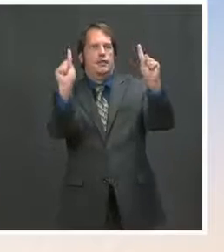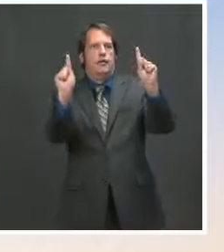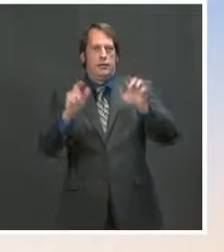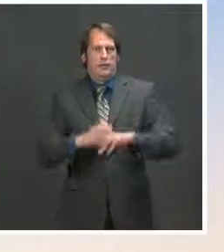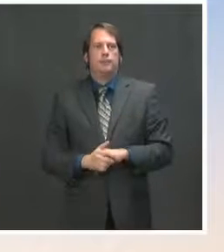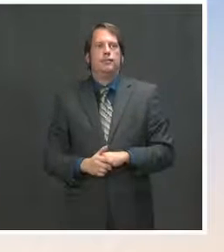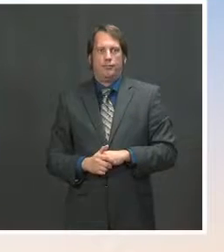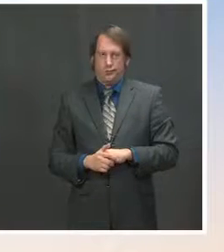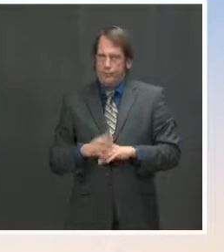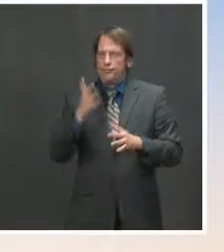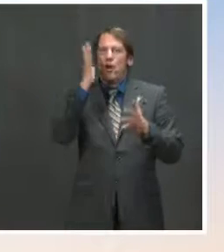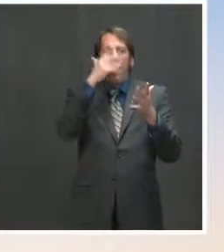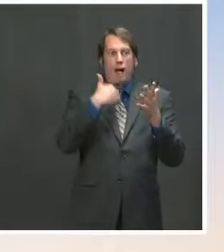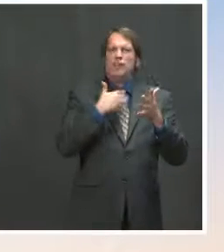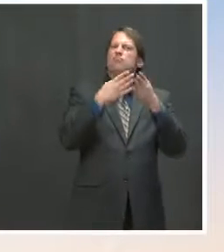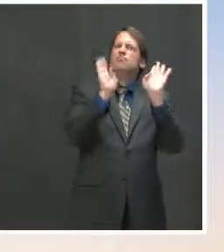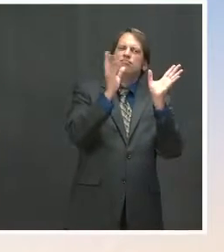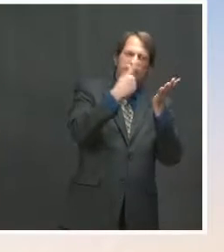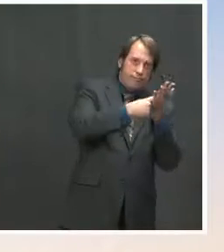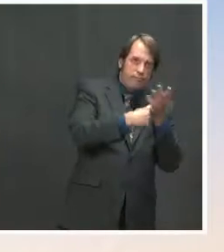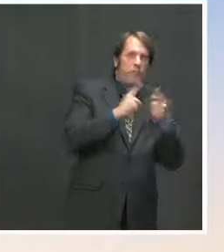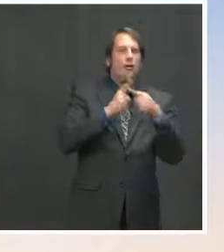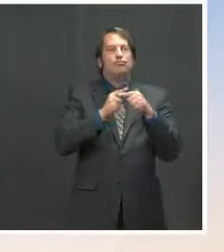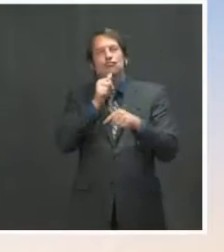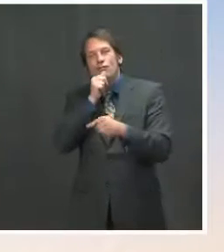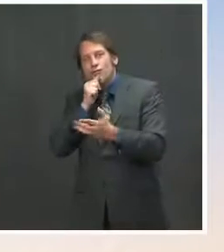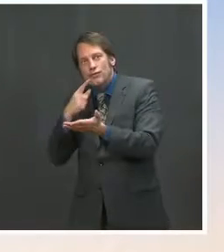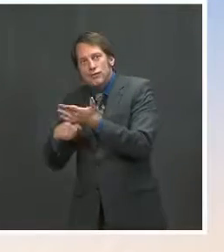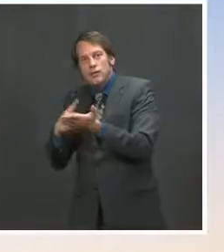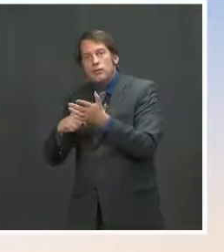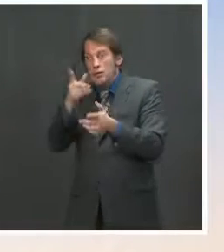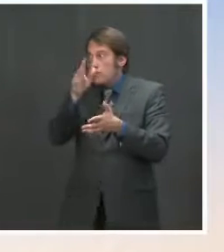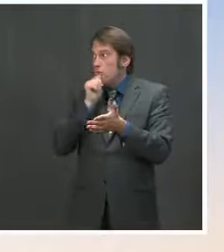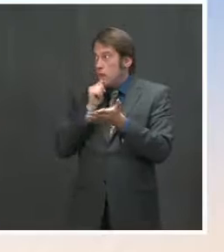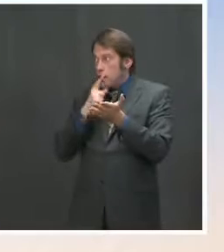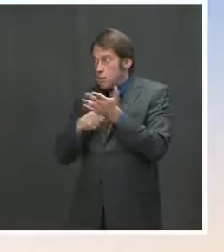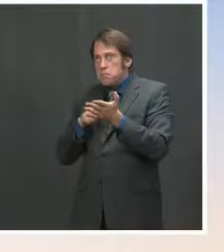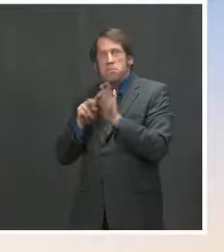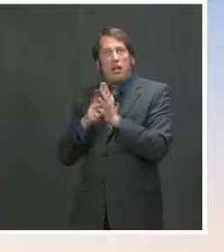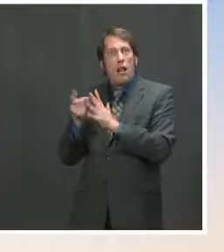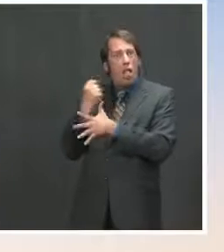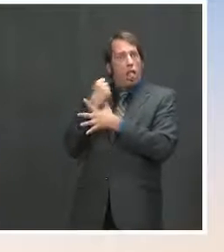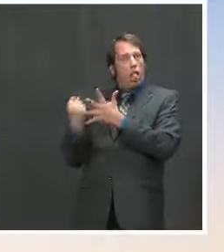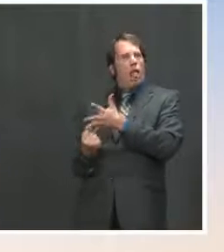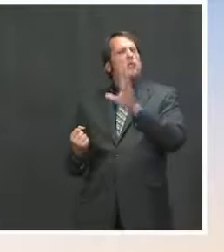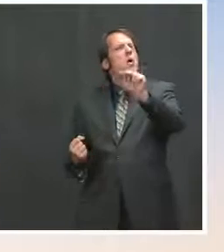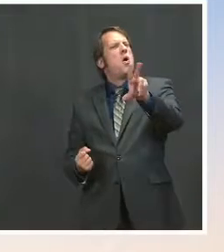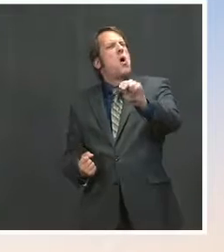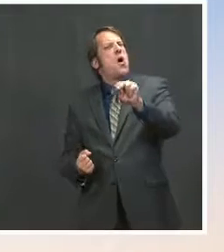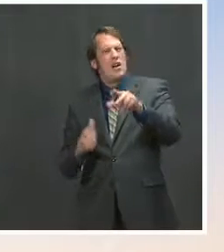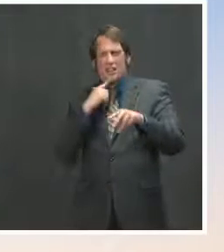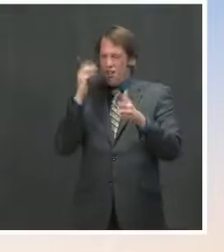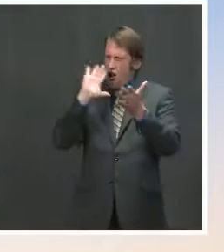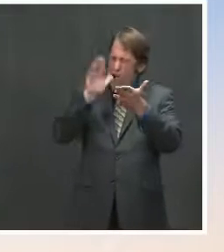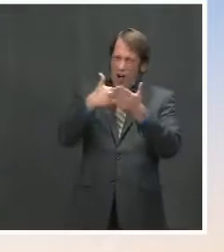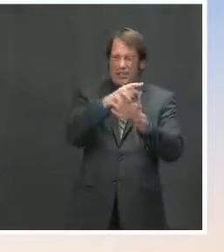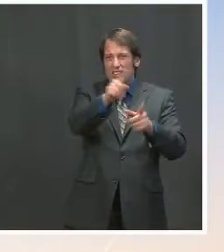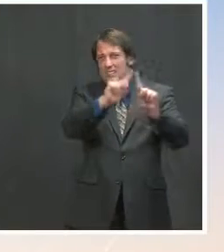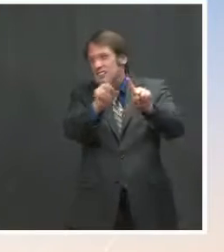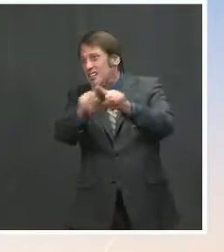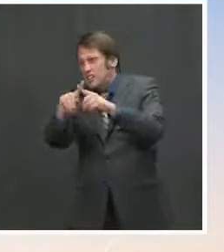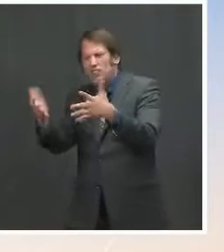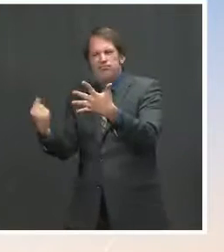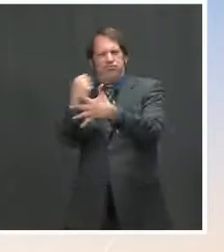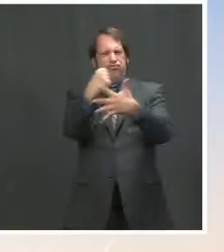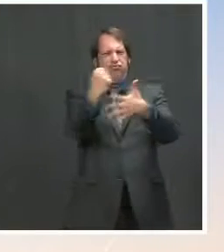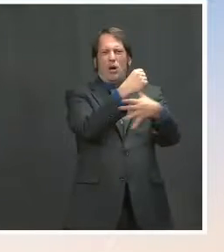or commitment he or any president has to an issue. One other quick question. There's increasing evidence that methane emissions are much higher than what's been